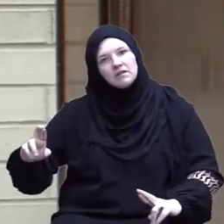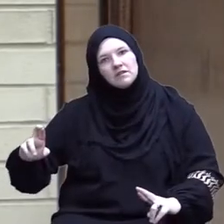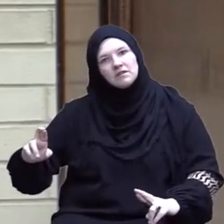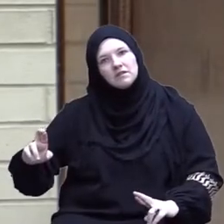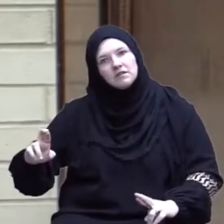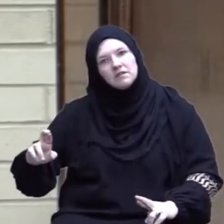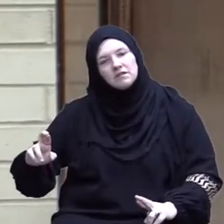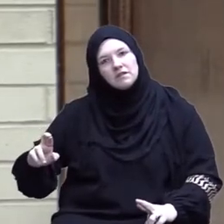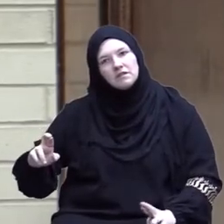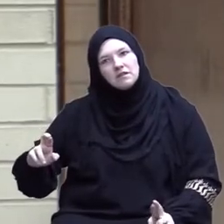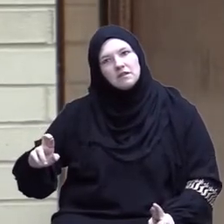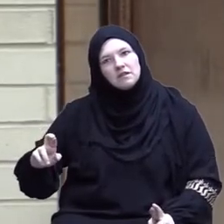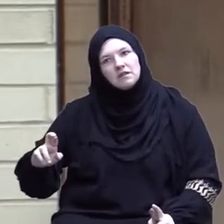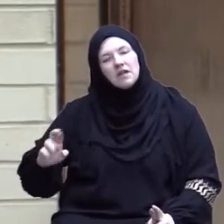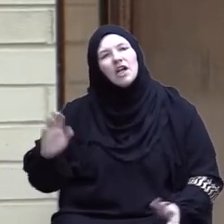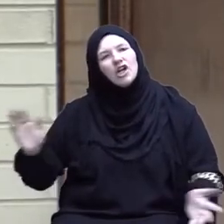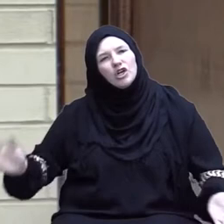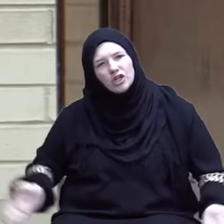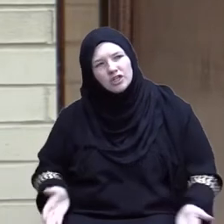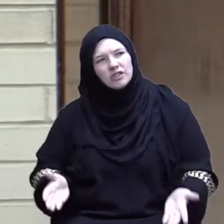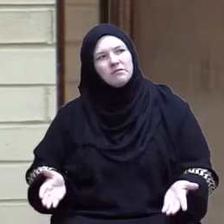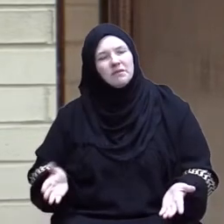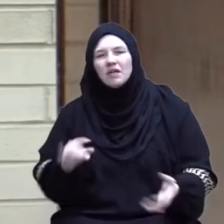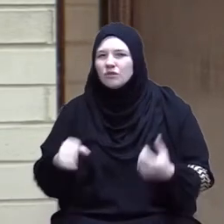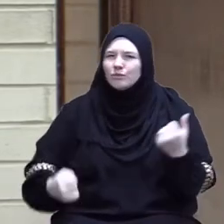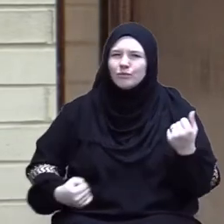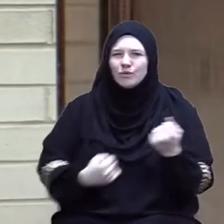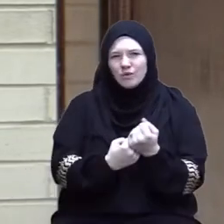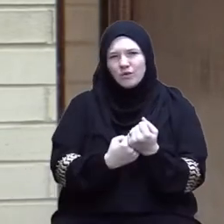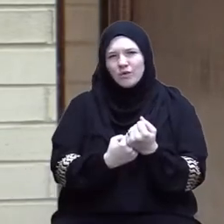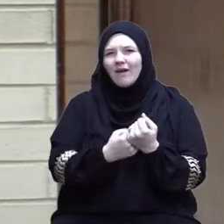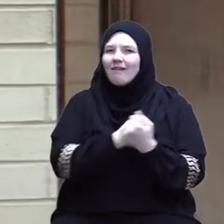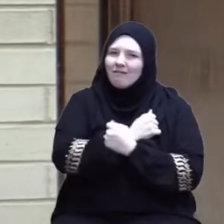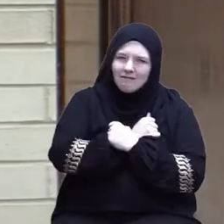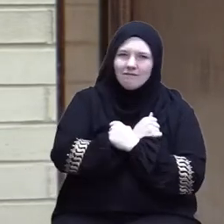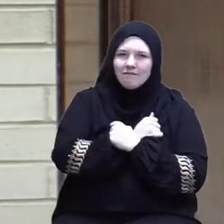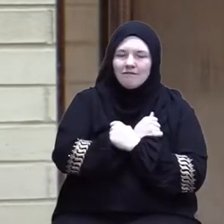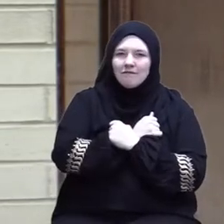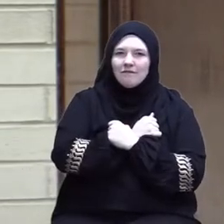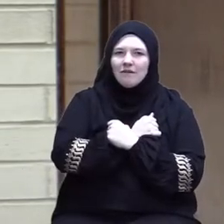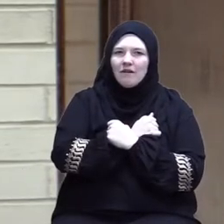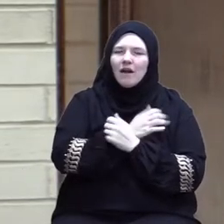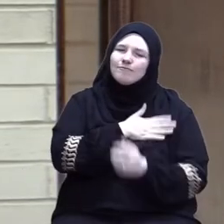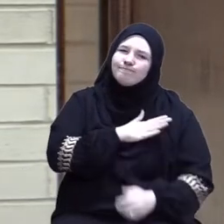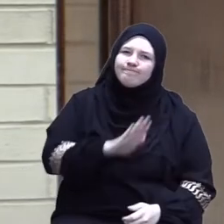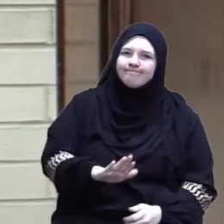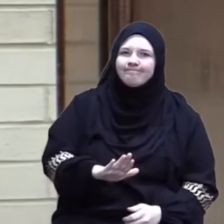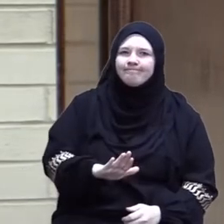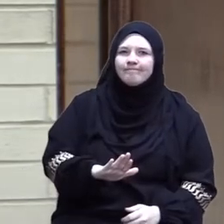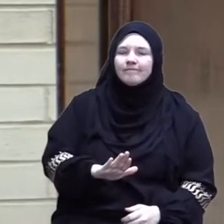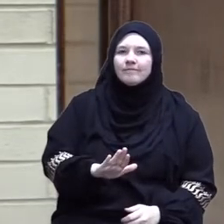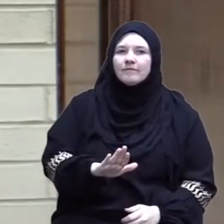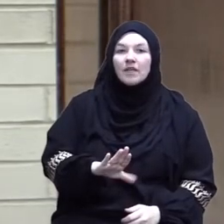accommodation, and encouragement, and support, and love, and compassion. And the only way we